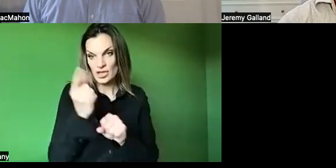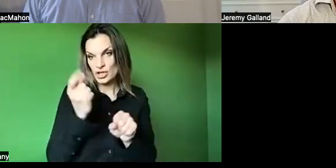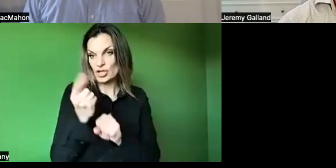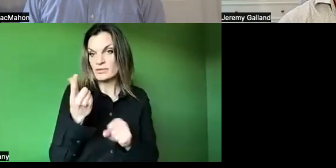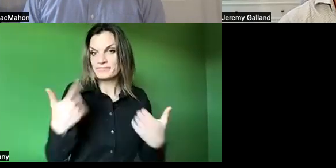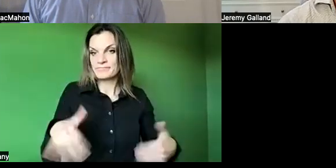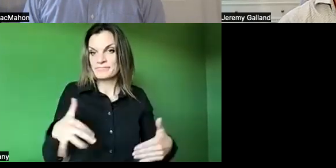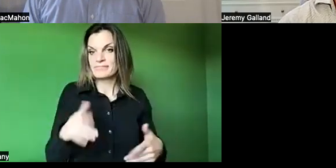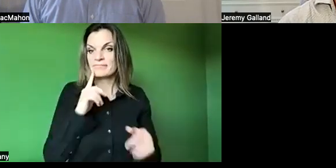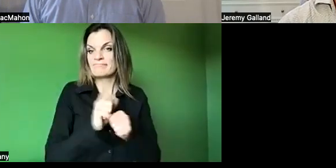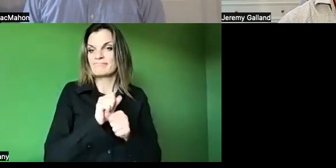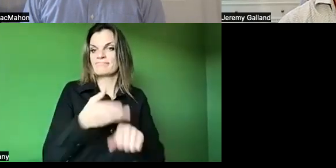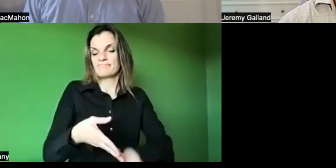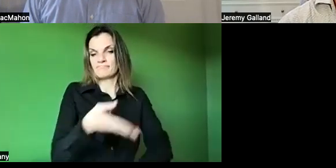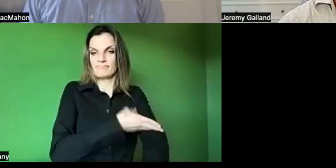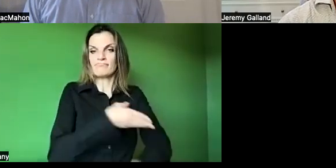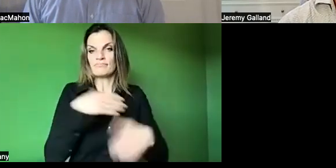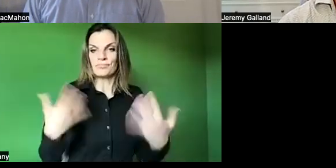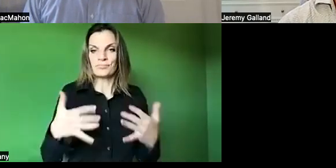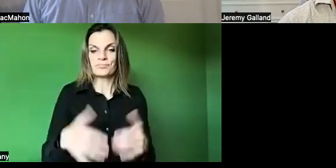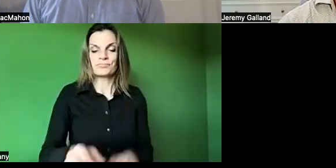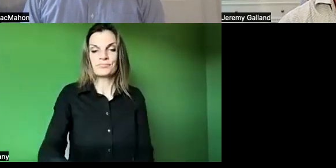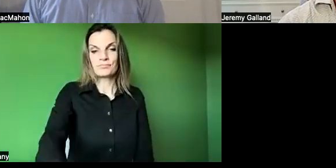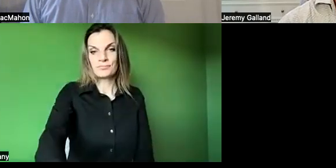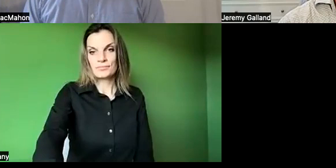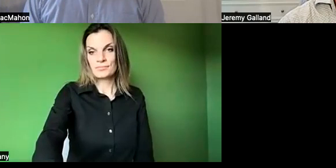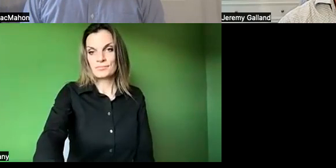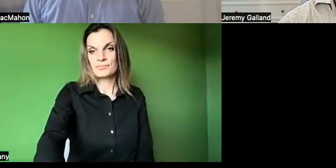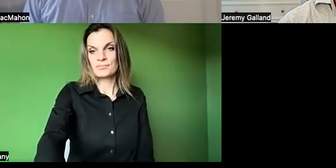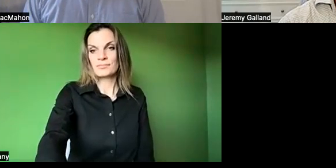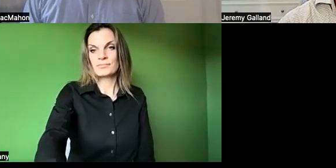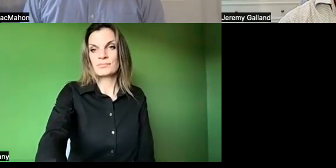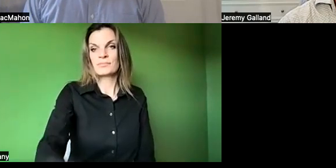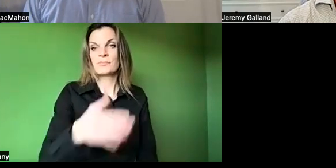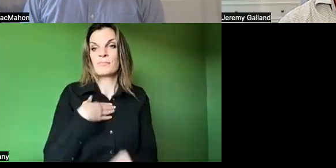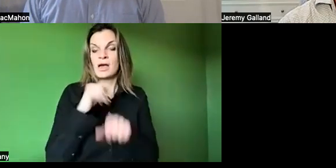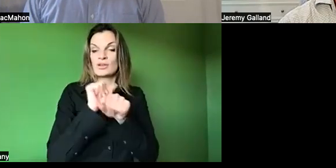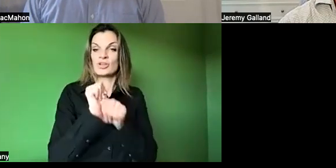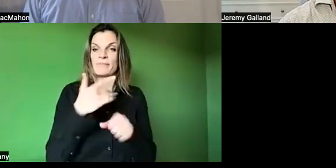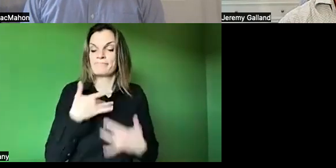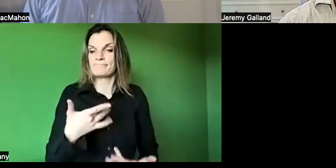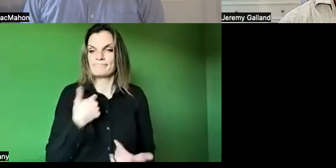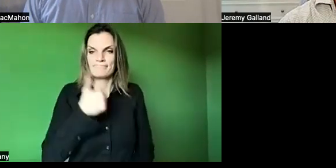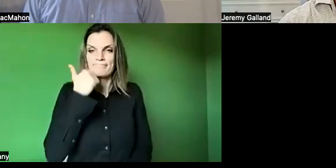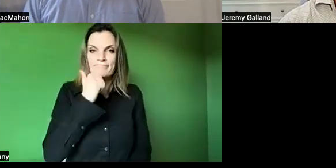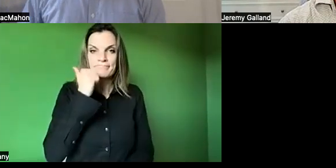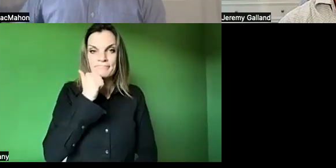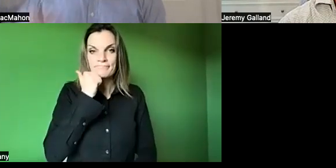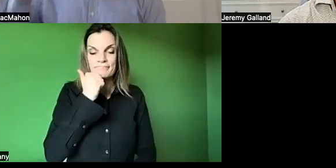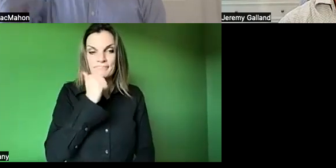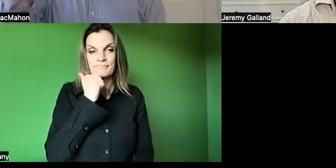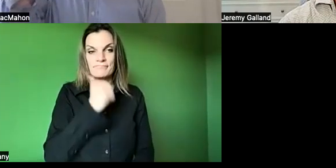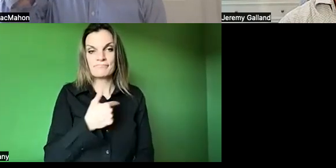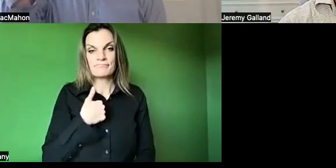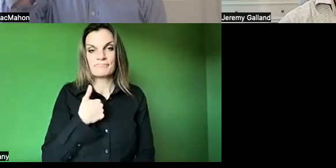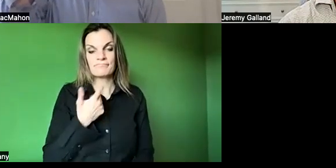and evolved. I do things at my job every day that lend